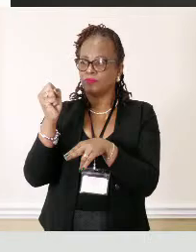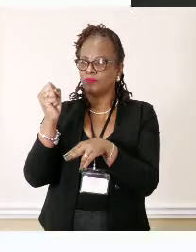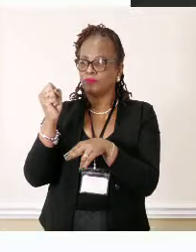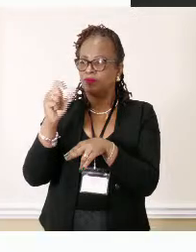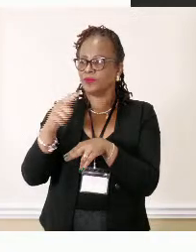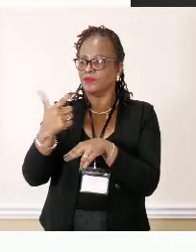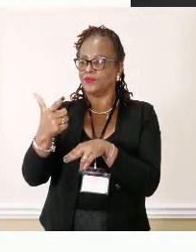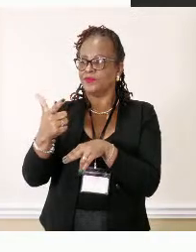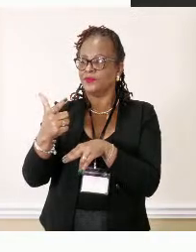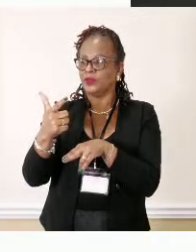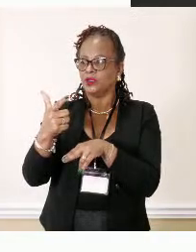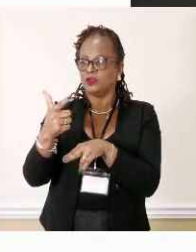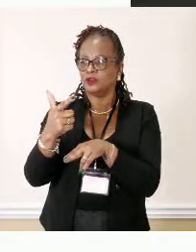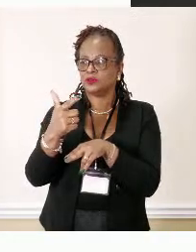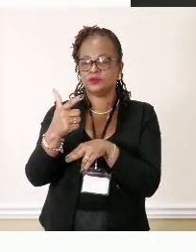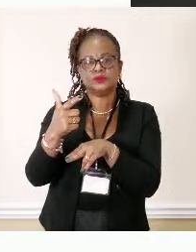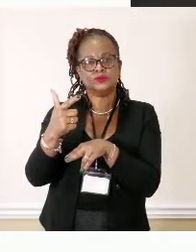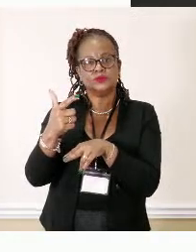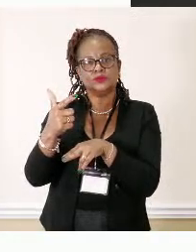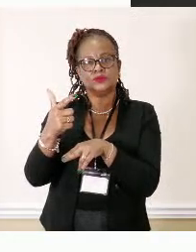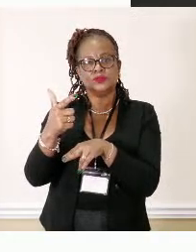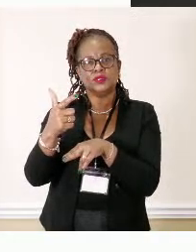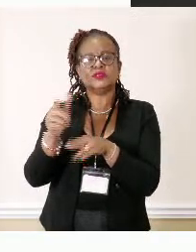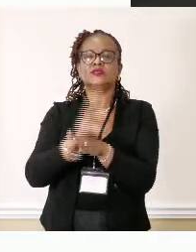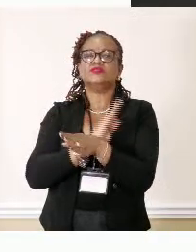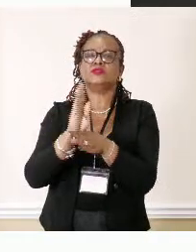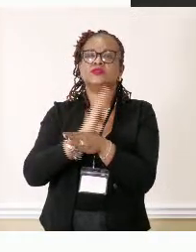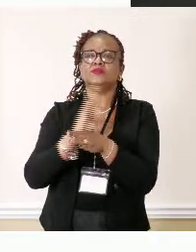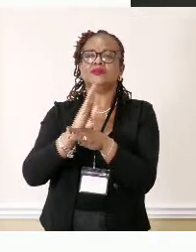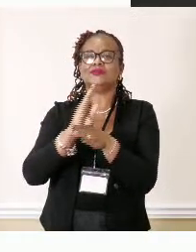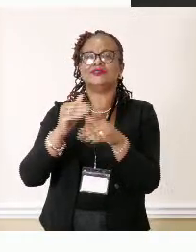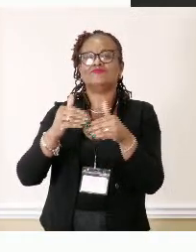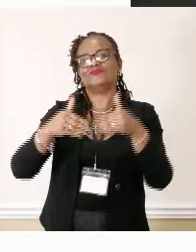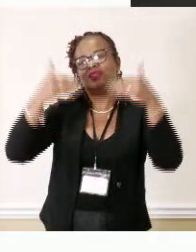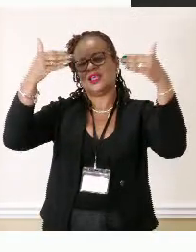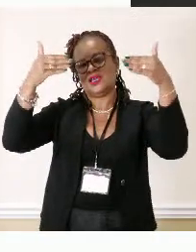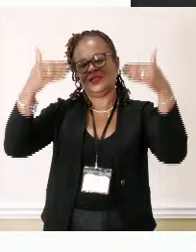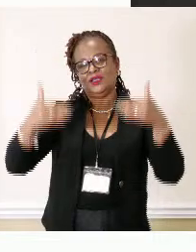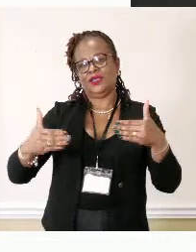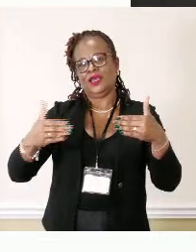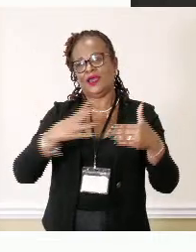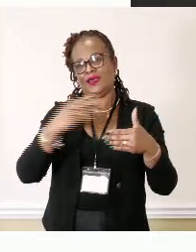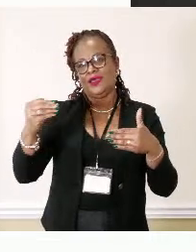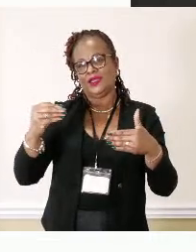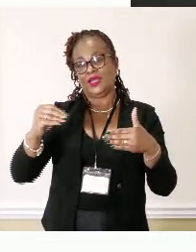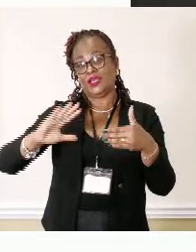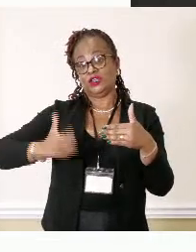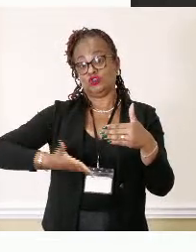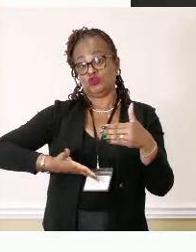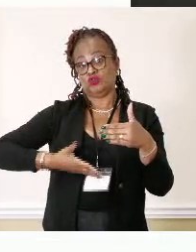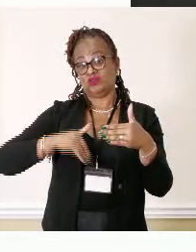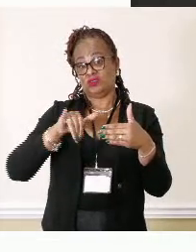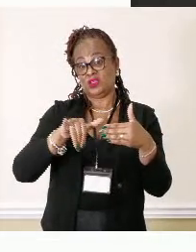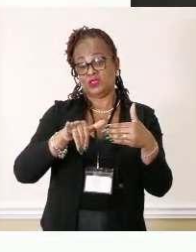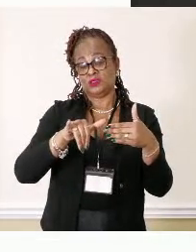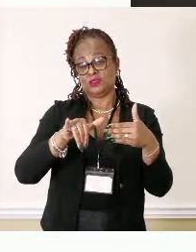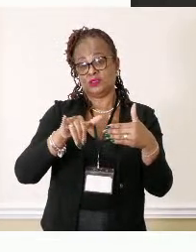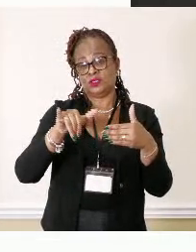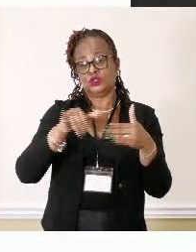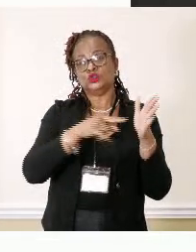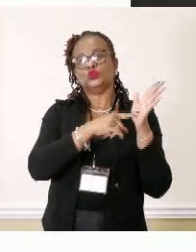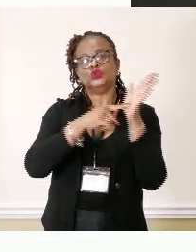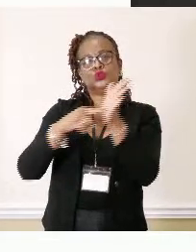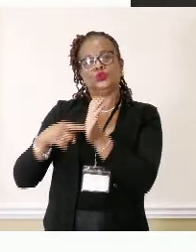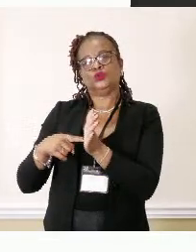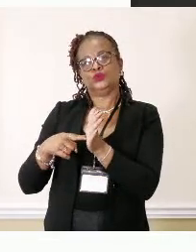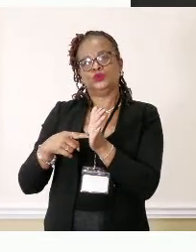Next slide, please. This is a busy slide, but I introduced this slide to show